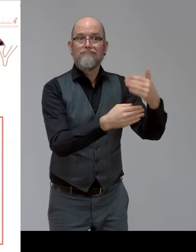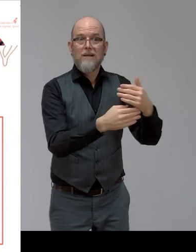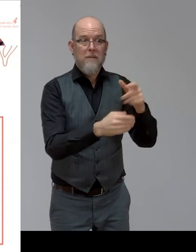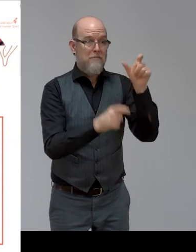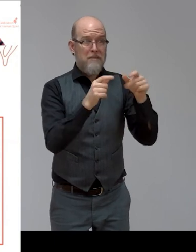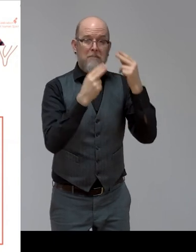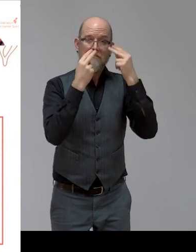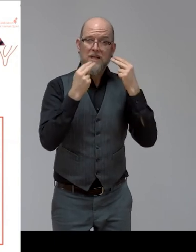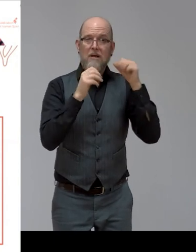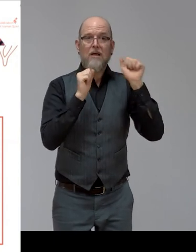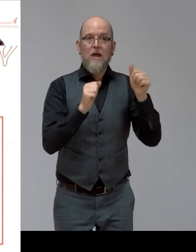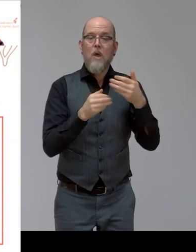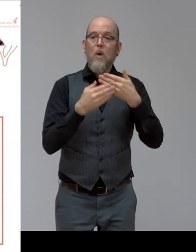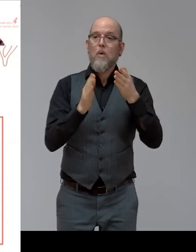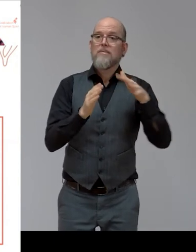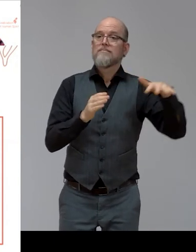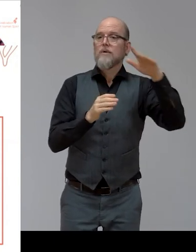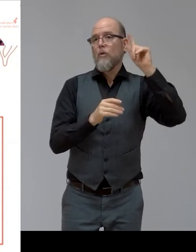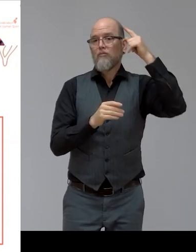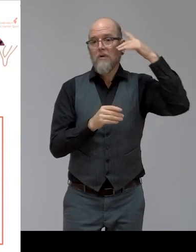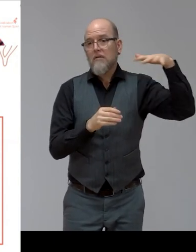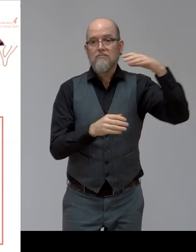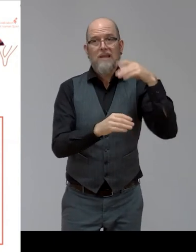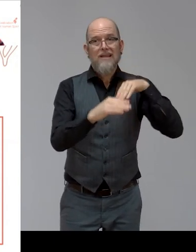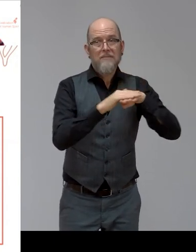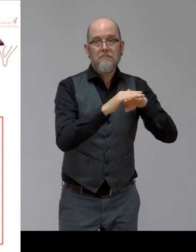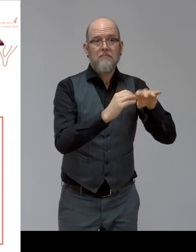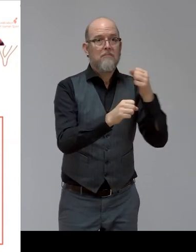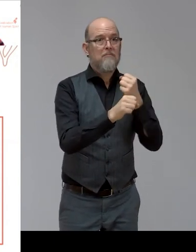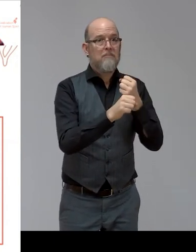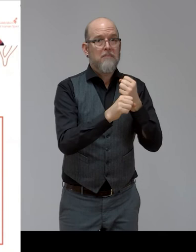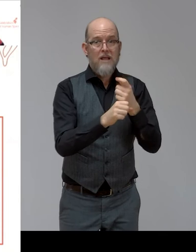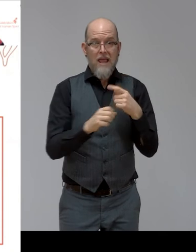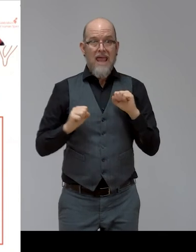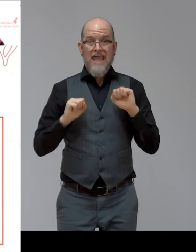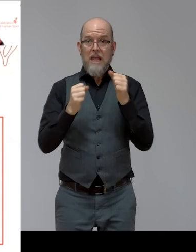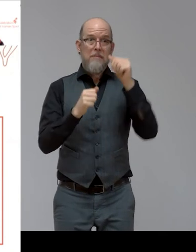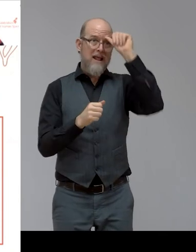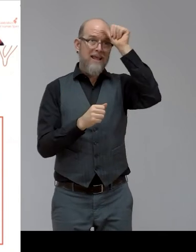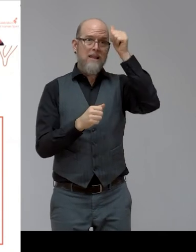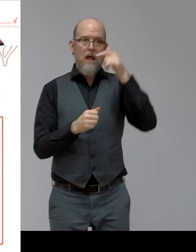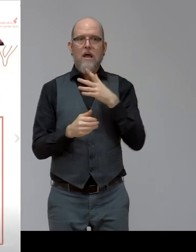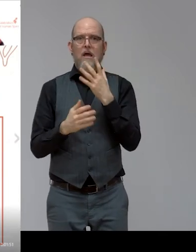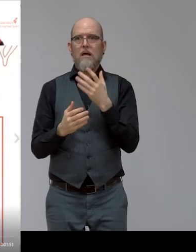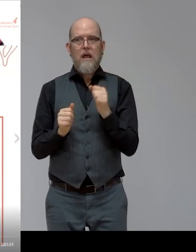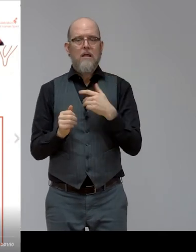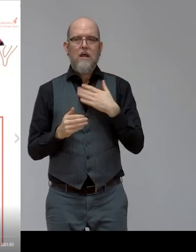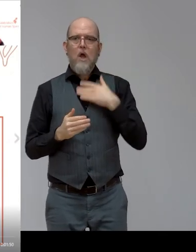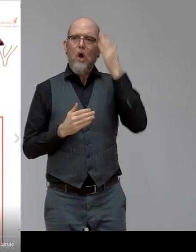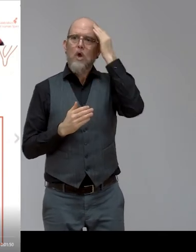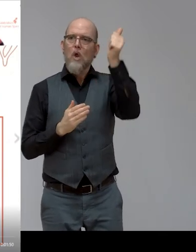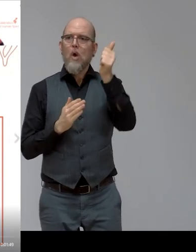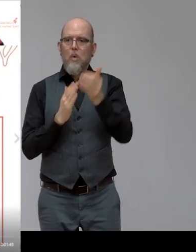market. Enable India will be the knowledge partner, and we will provide access to software, training